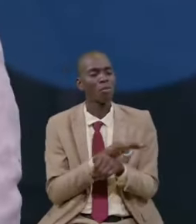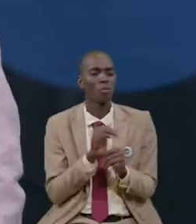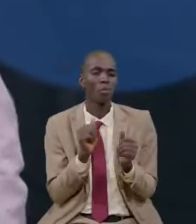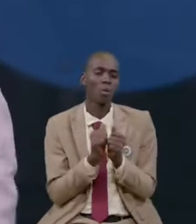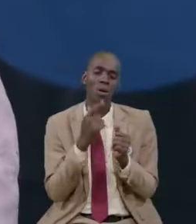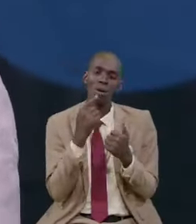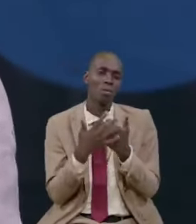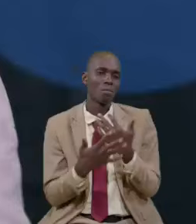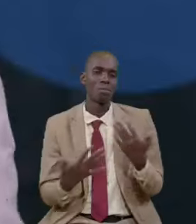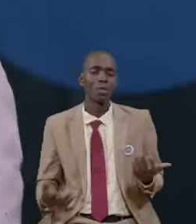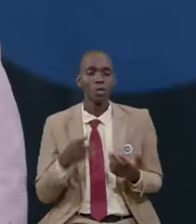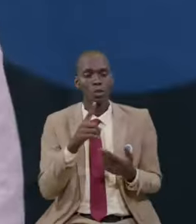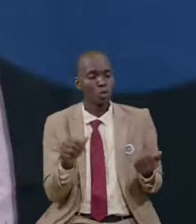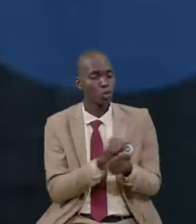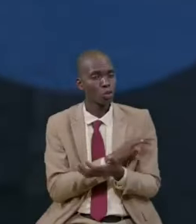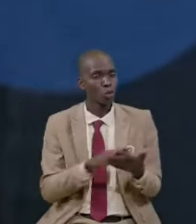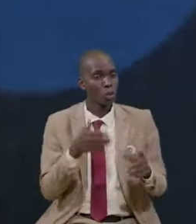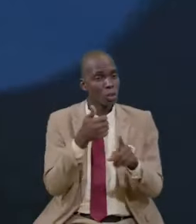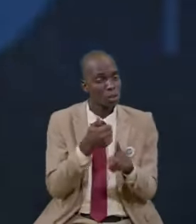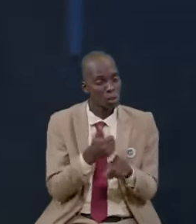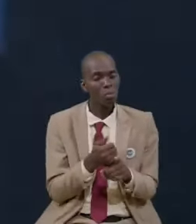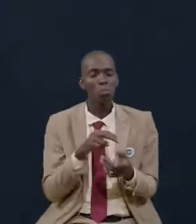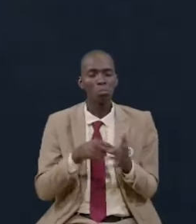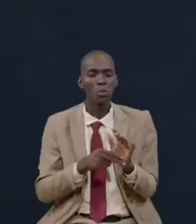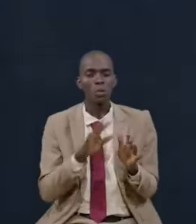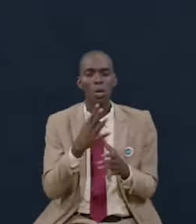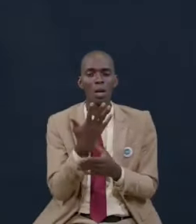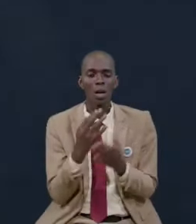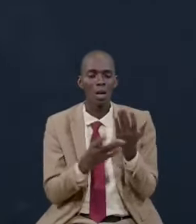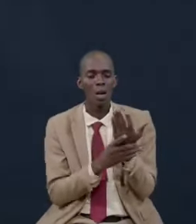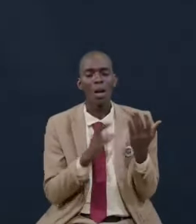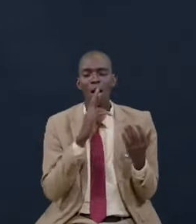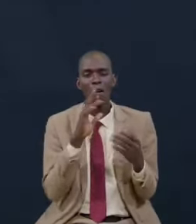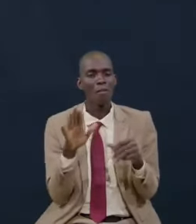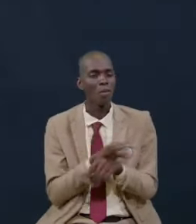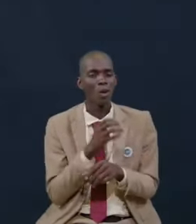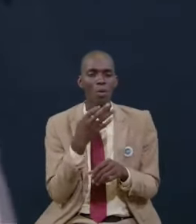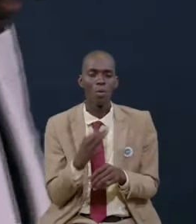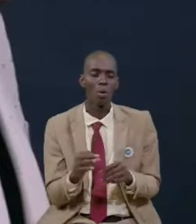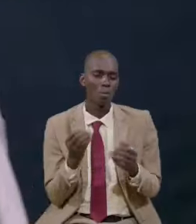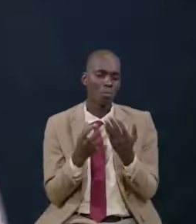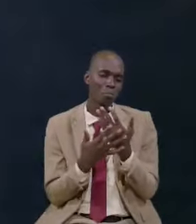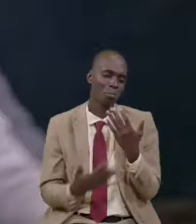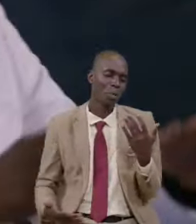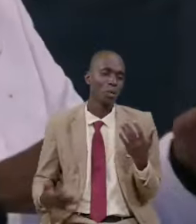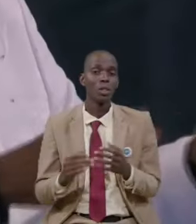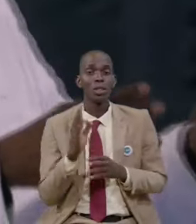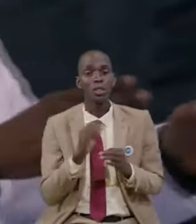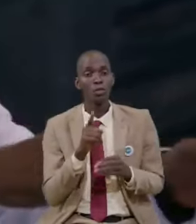yourself? If your hands are full of blood, if you have any participation in